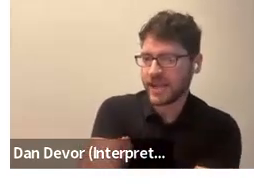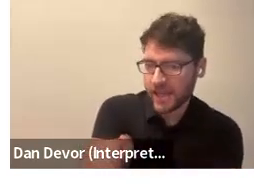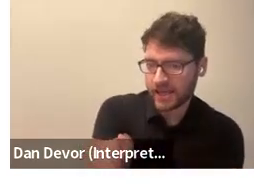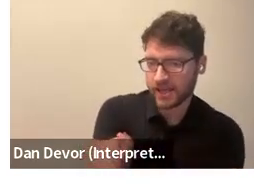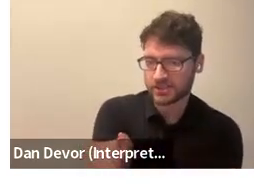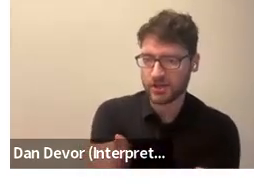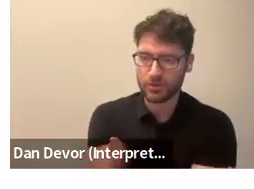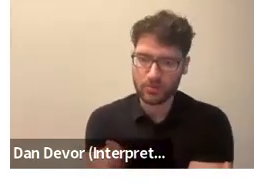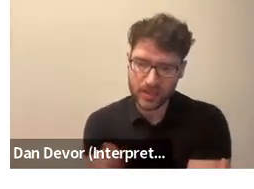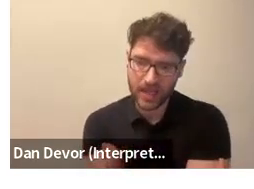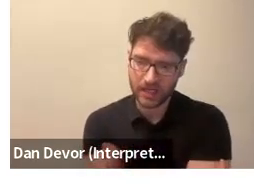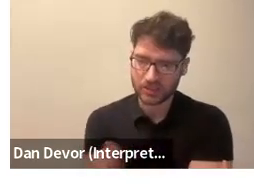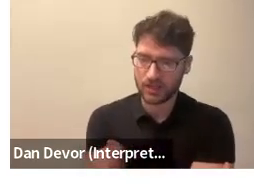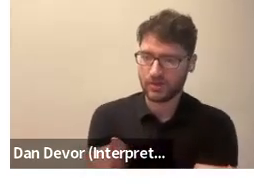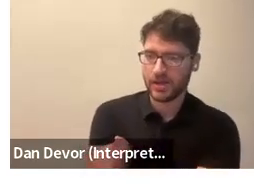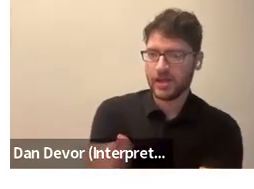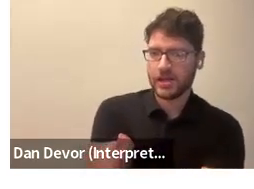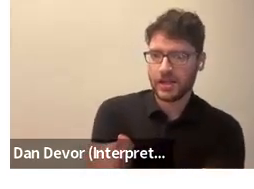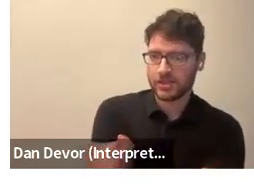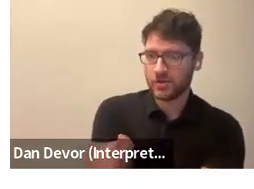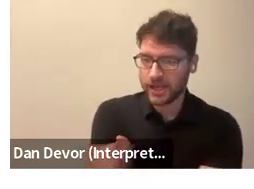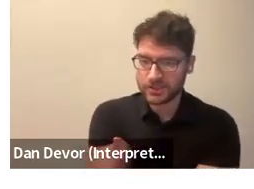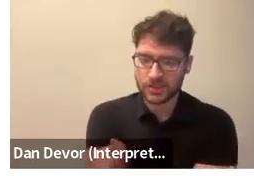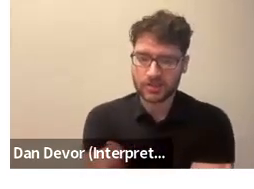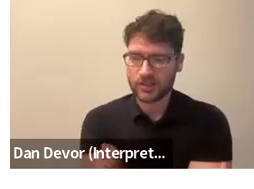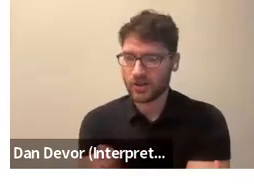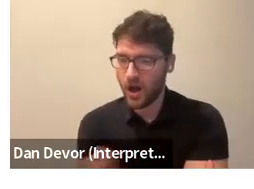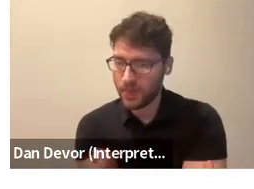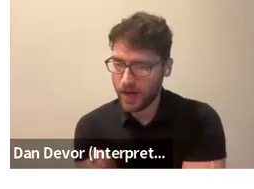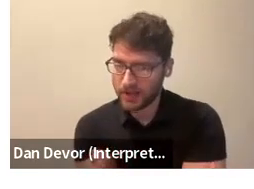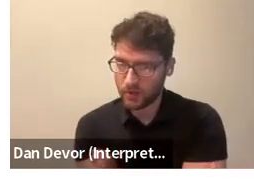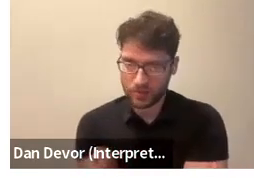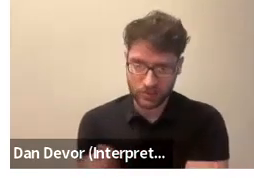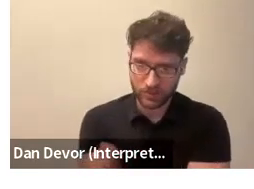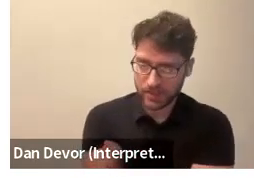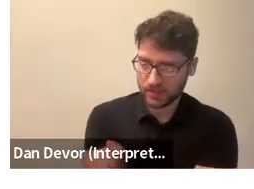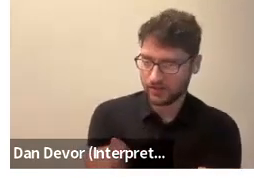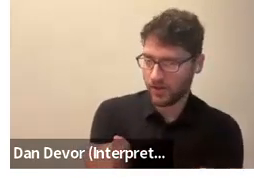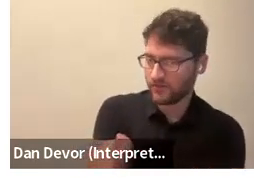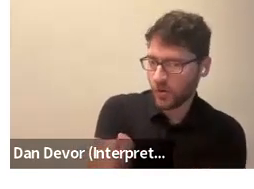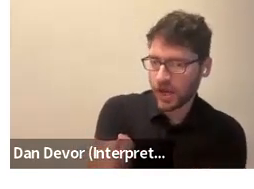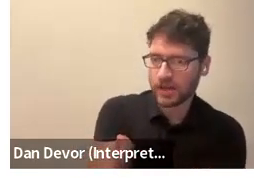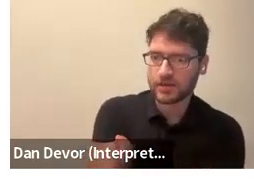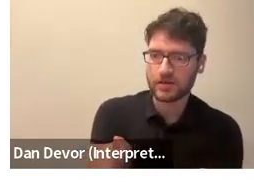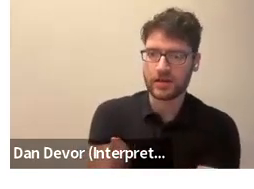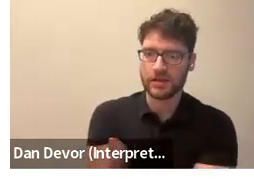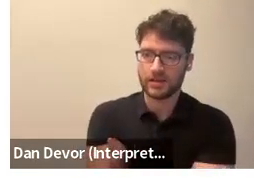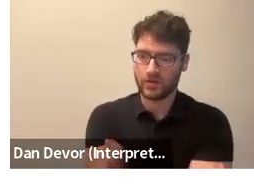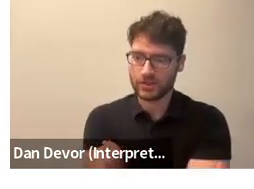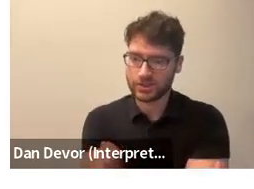this, like an 8 hand shape or a B hand shape. Location, either on the body or near the body, either on the